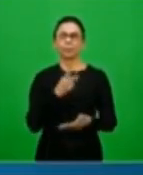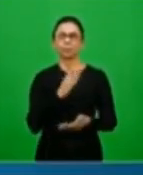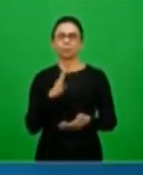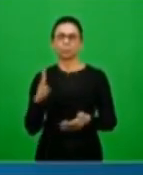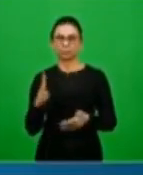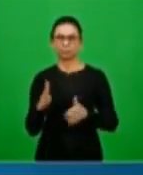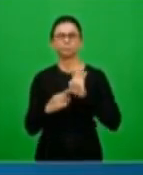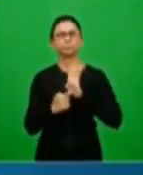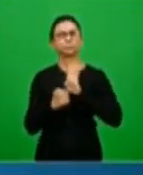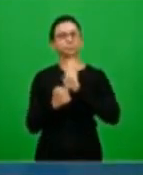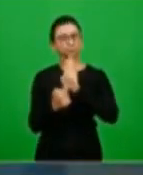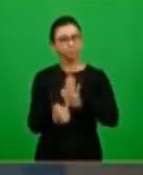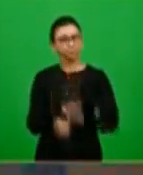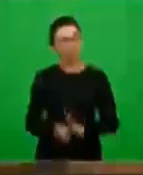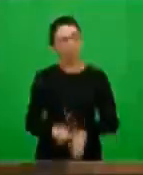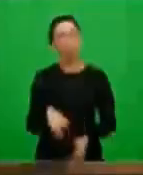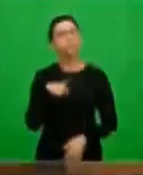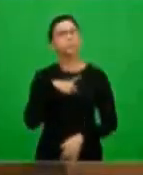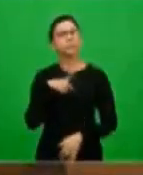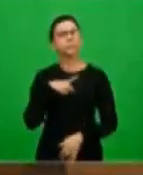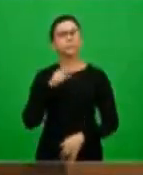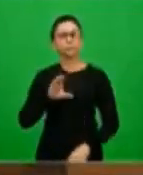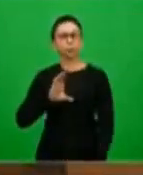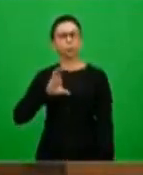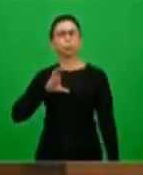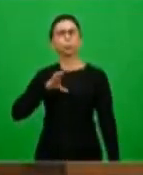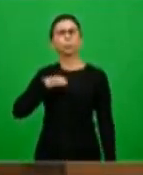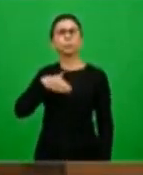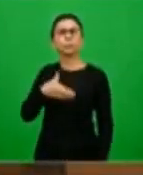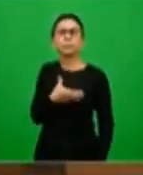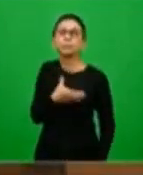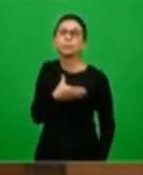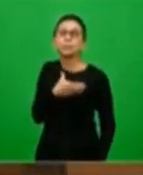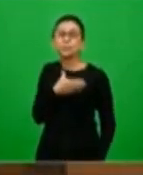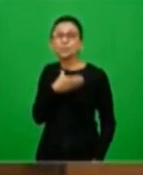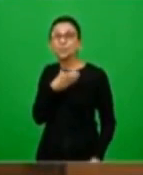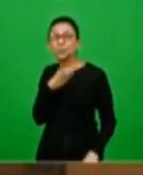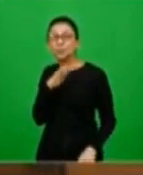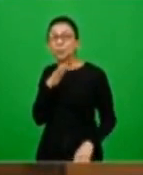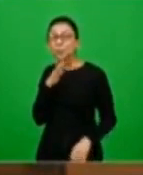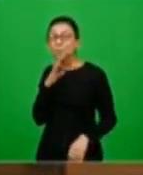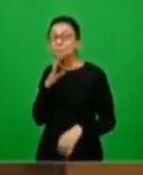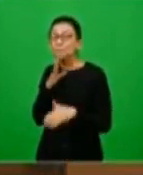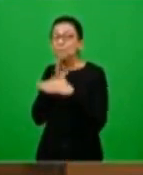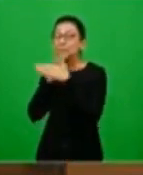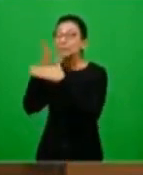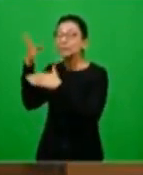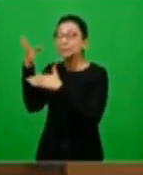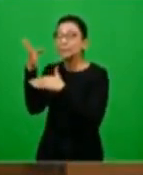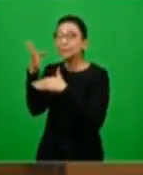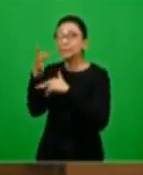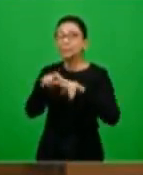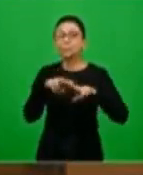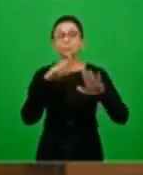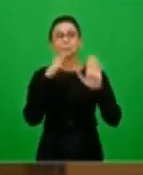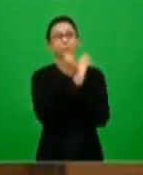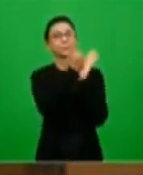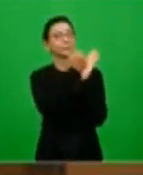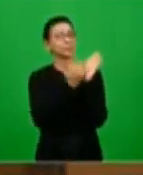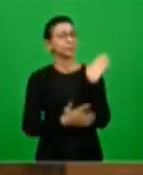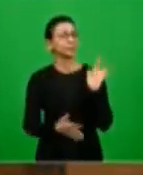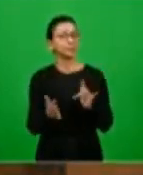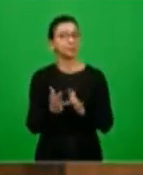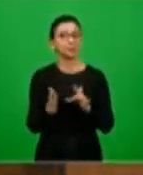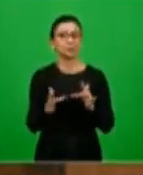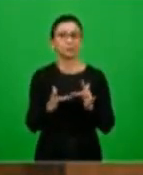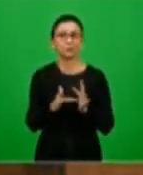to read in Hebrews chapter 10, verse 20. Having brought this boldness to enter into the Holy of Holies through the blood of